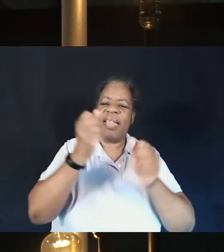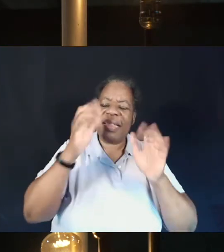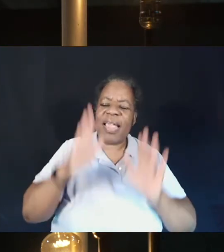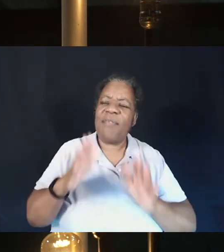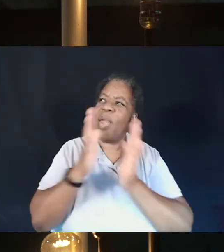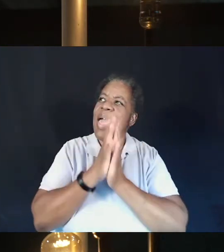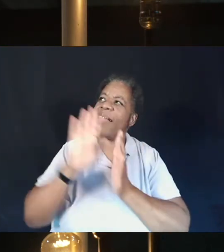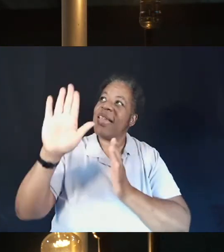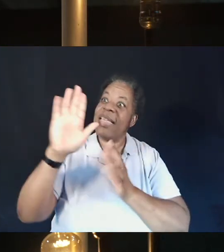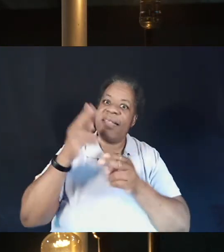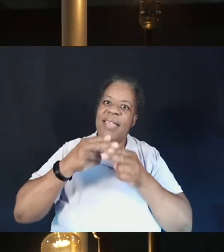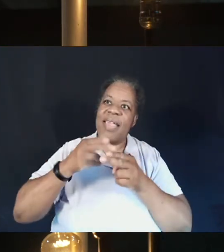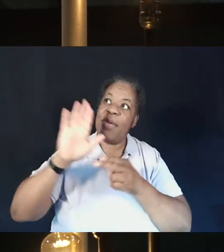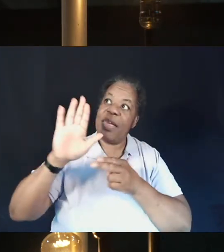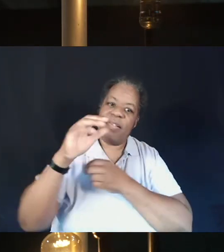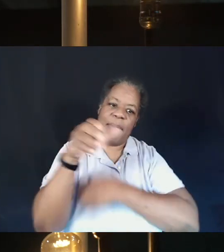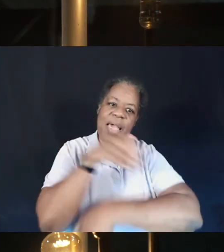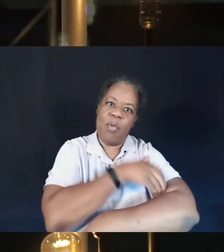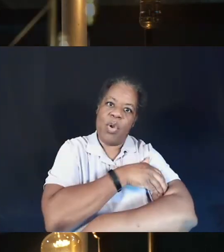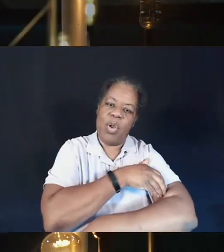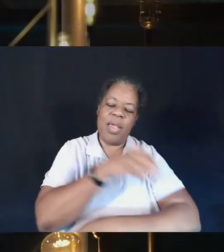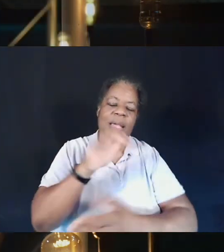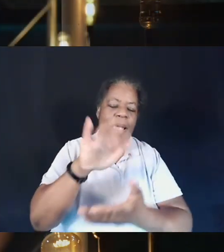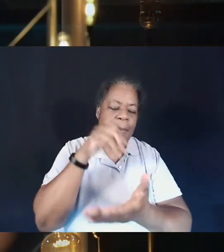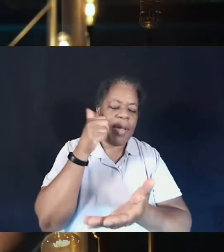power. Amen.